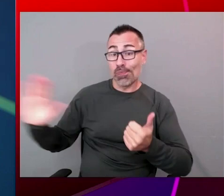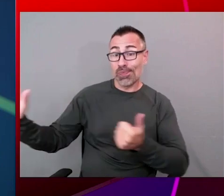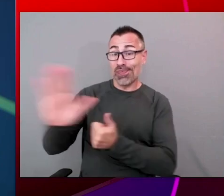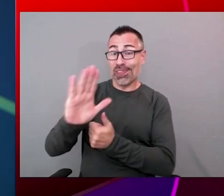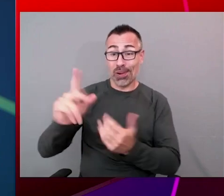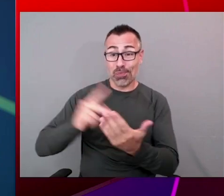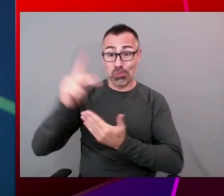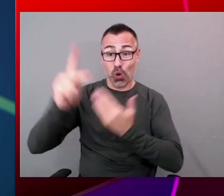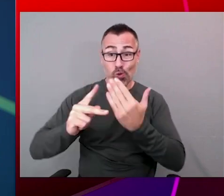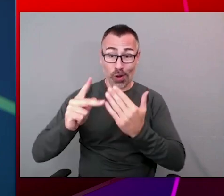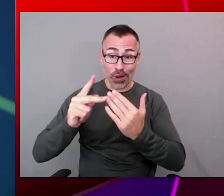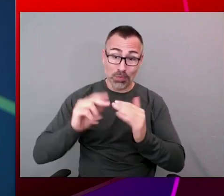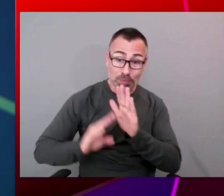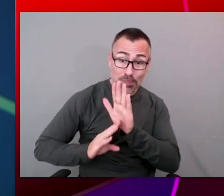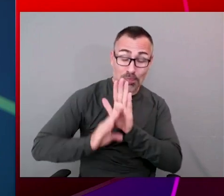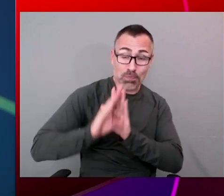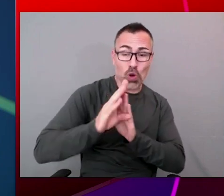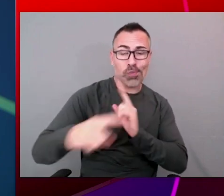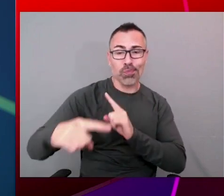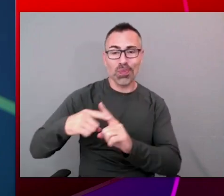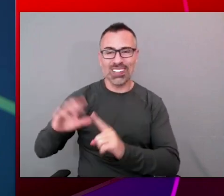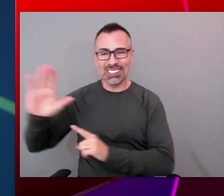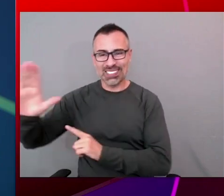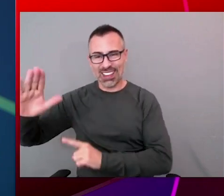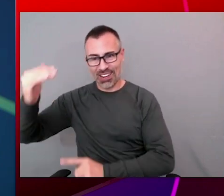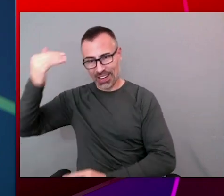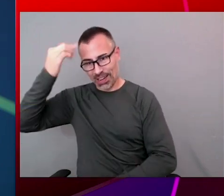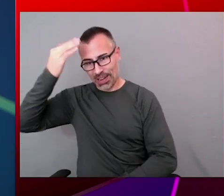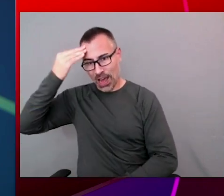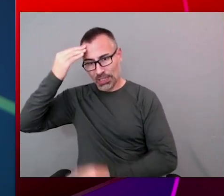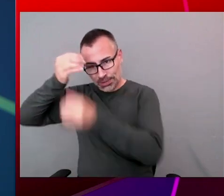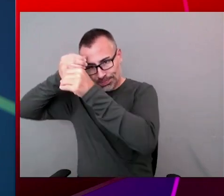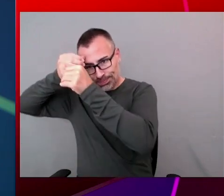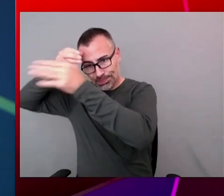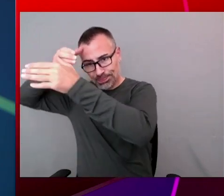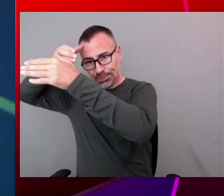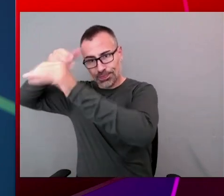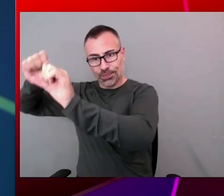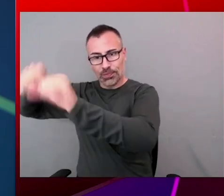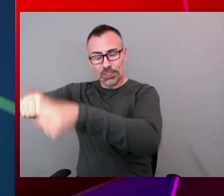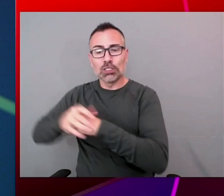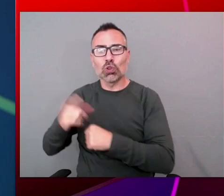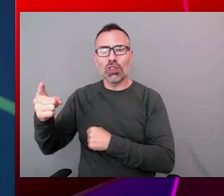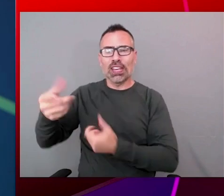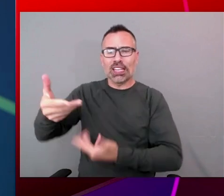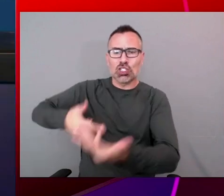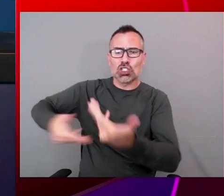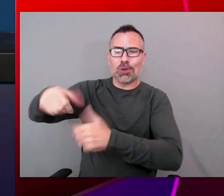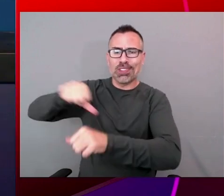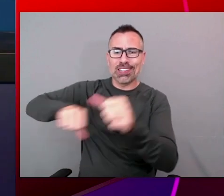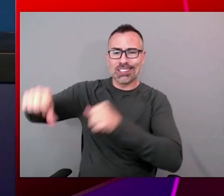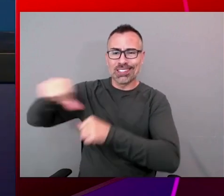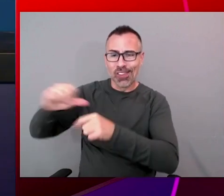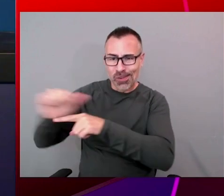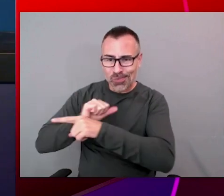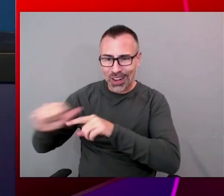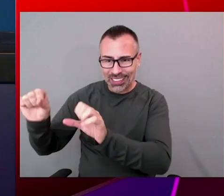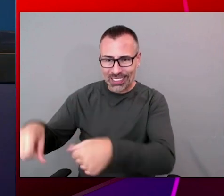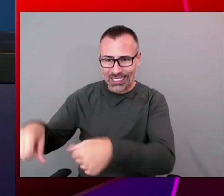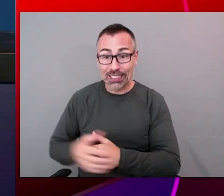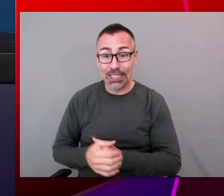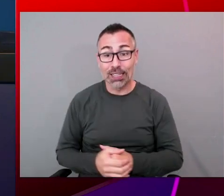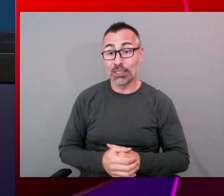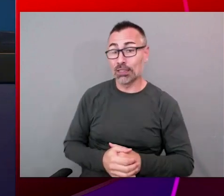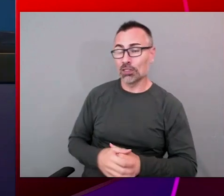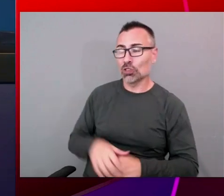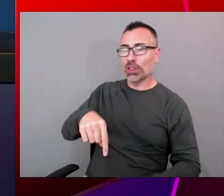We're also going to have opportunities for them to share with each other through a community of practice. So this isn't like a one-shot thing. You attend something and you go